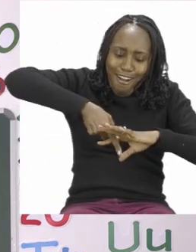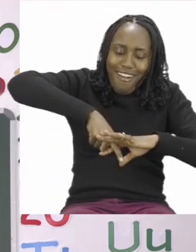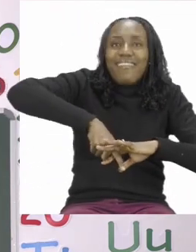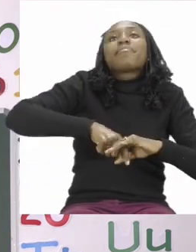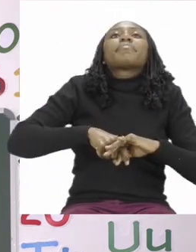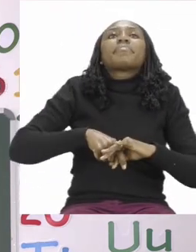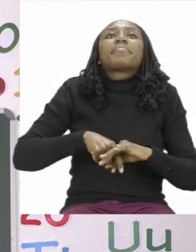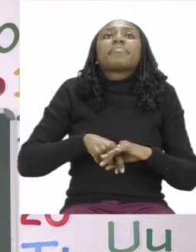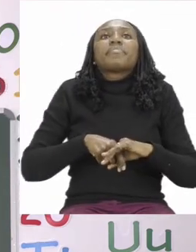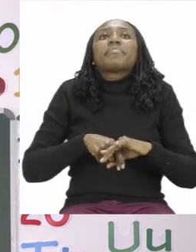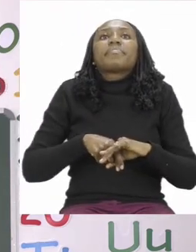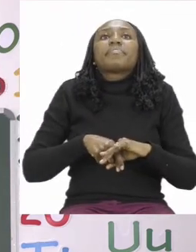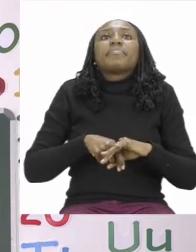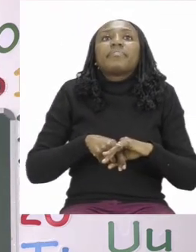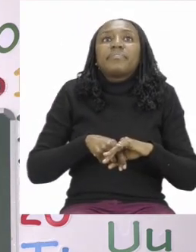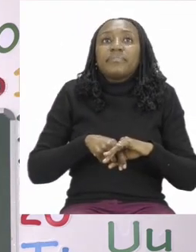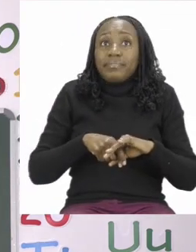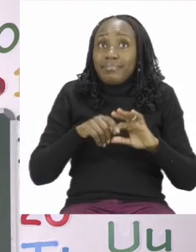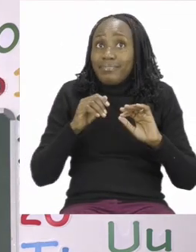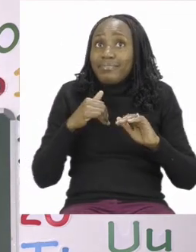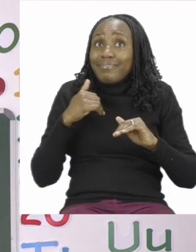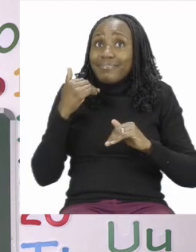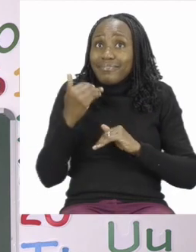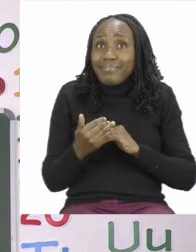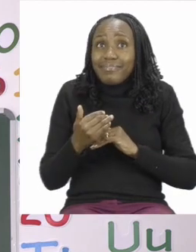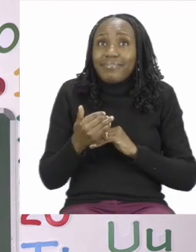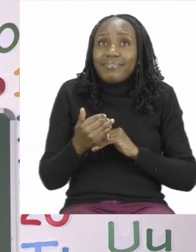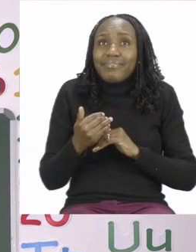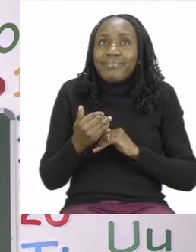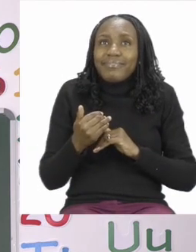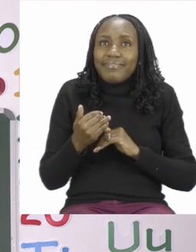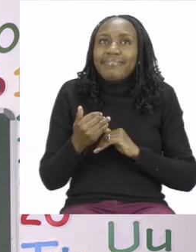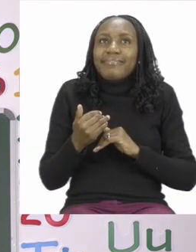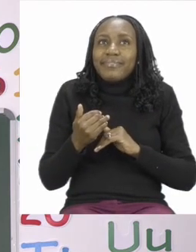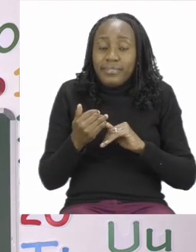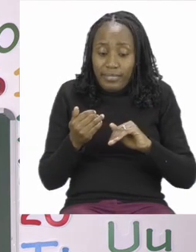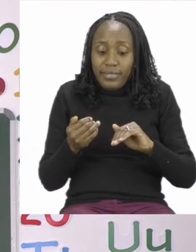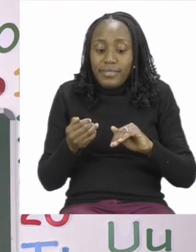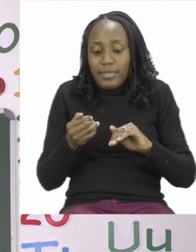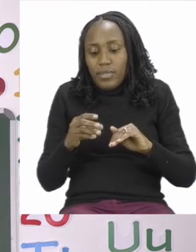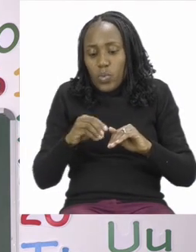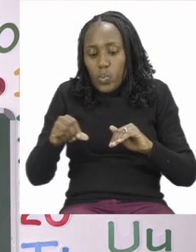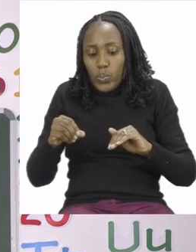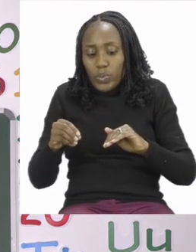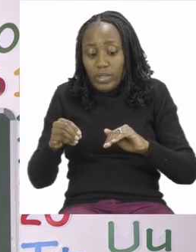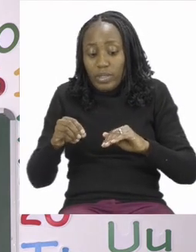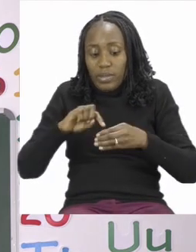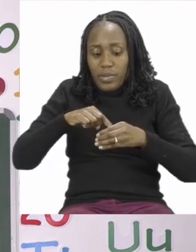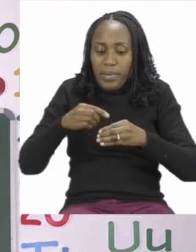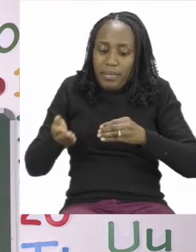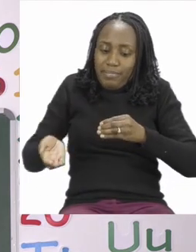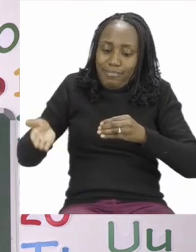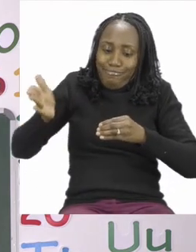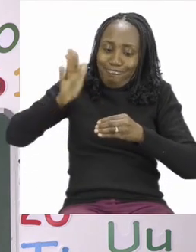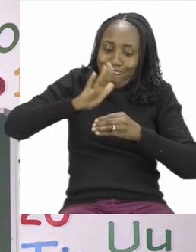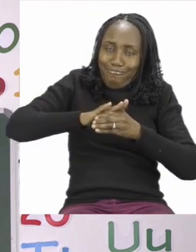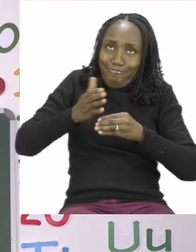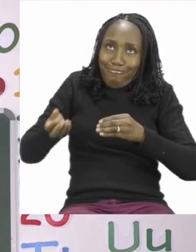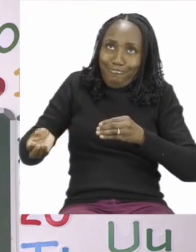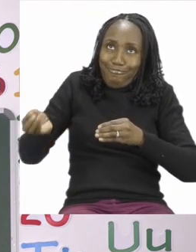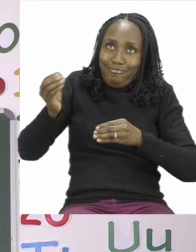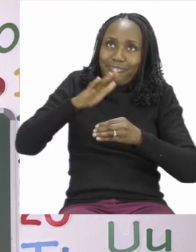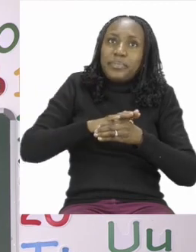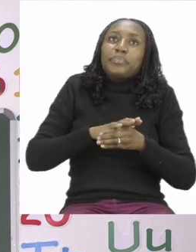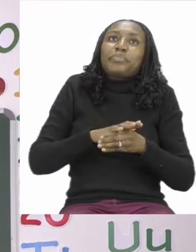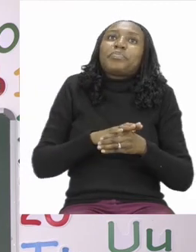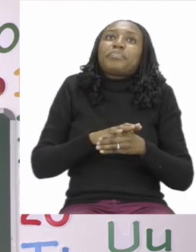do is cover the seed with the soil. So after making the